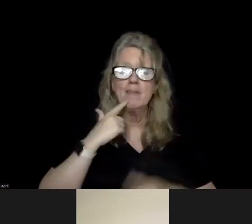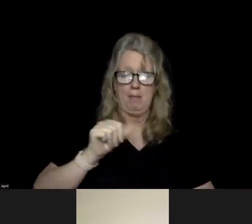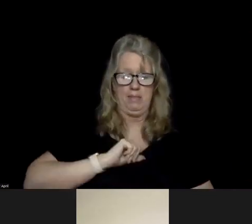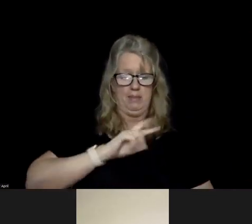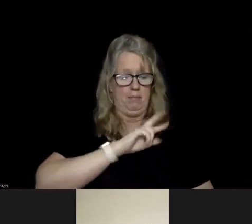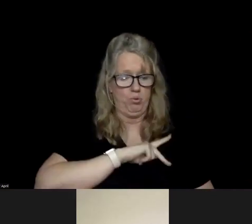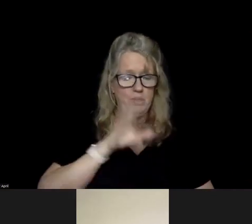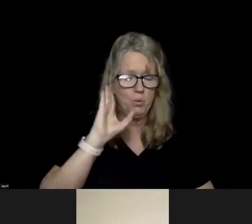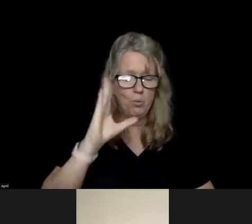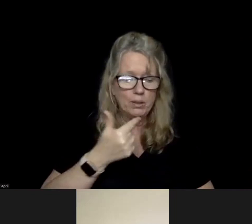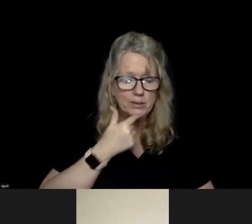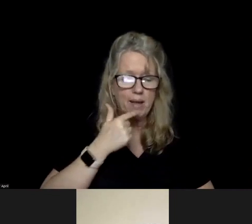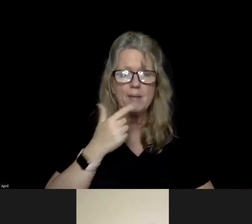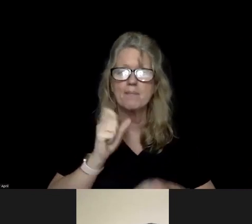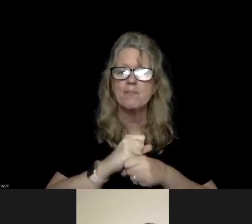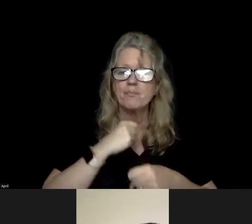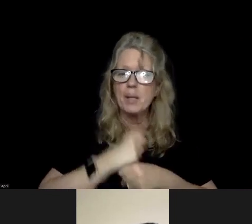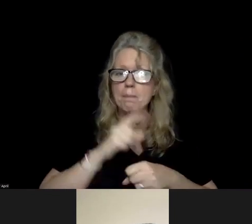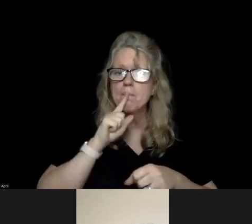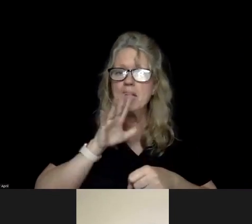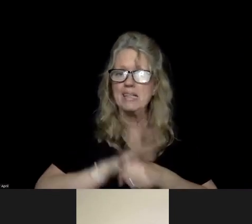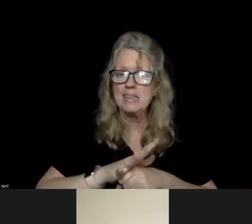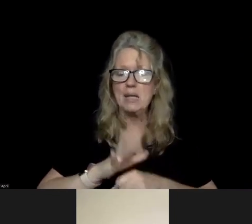personally is that I have made the commitment to